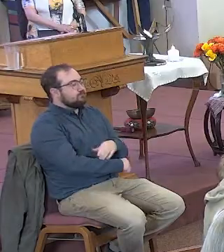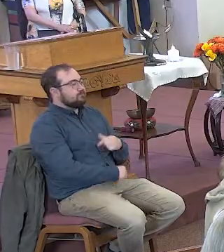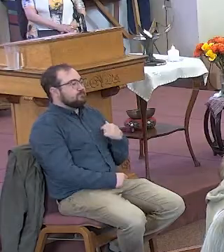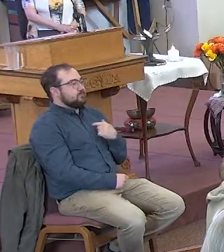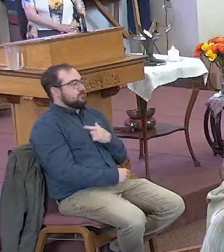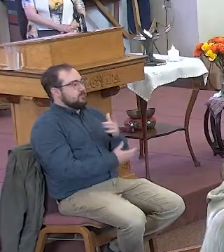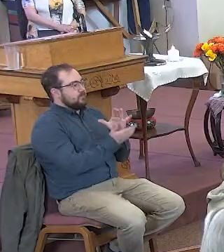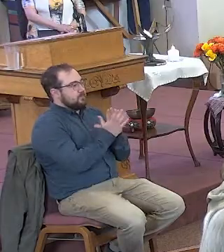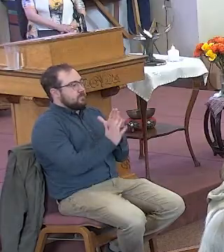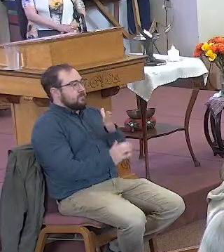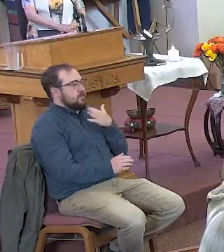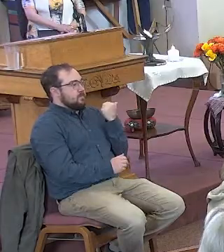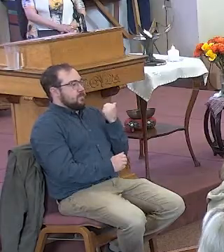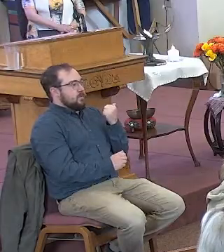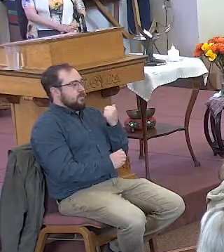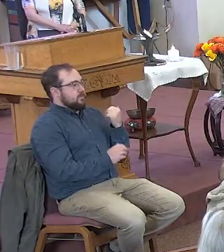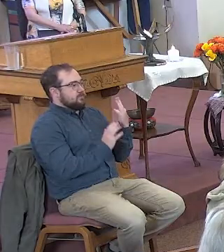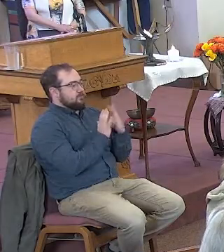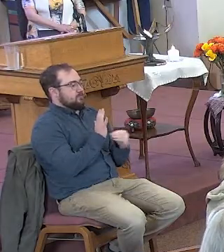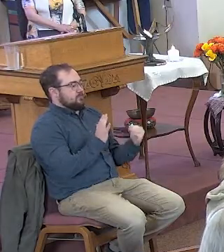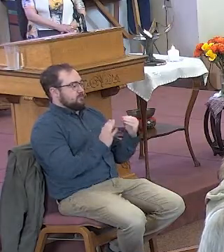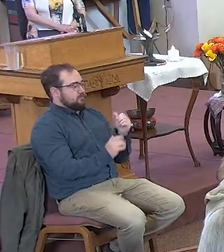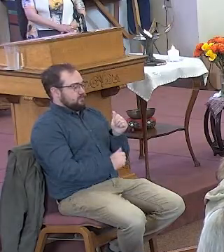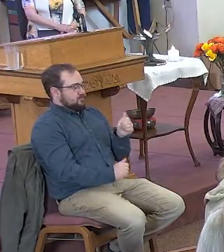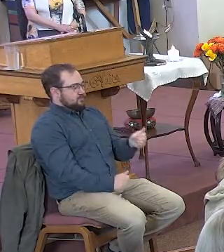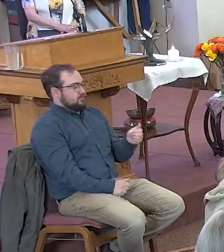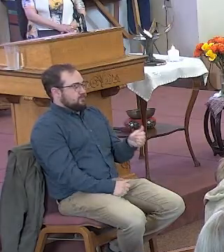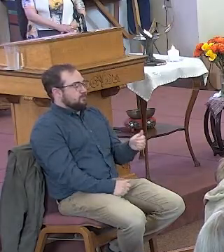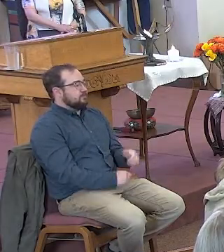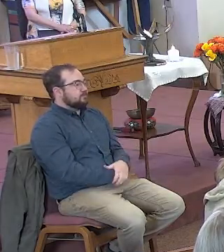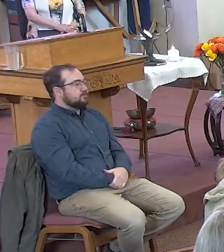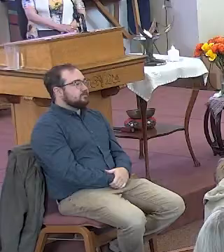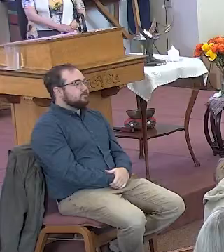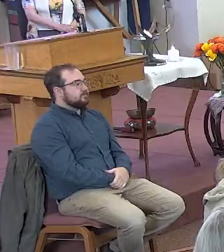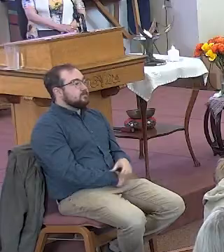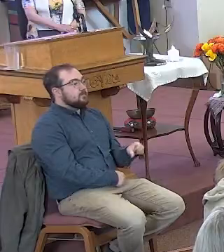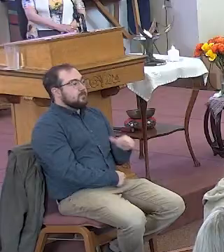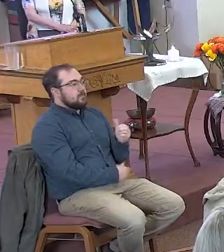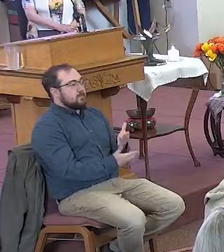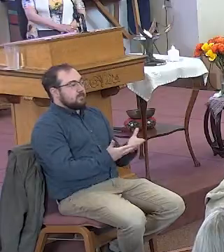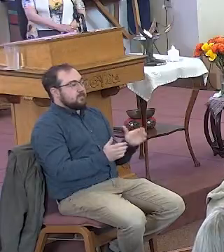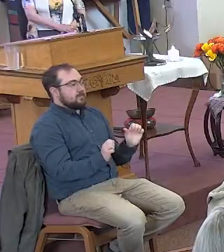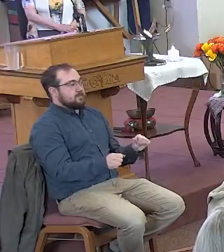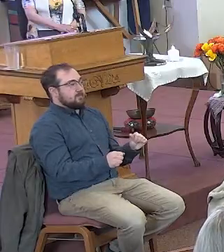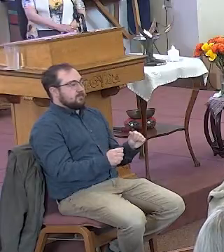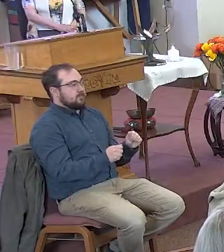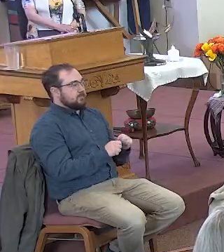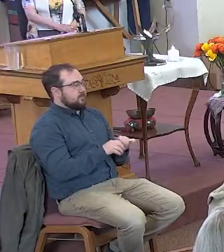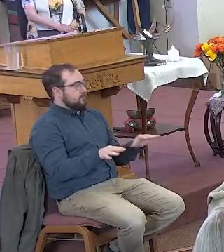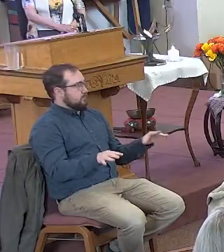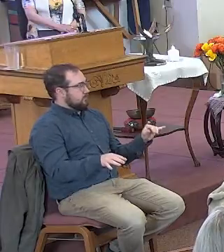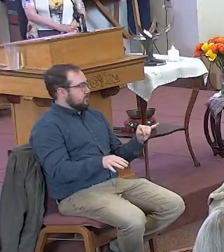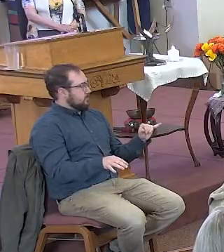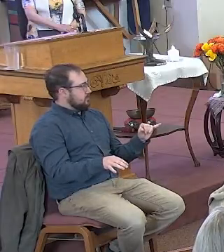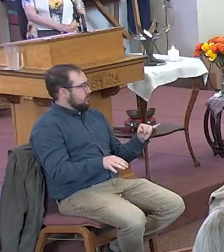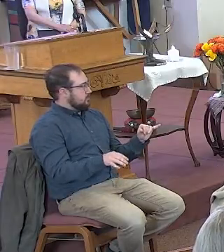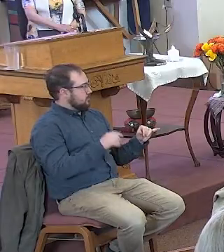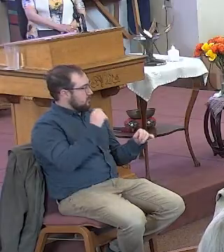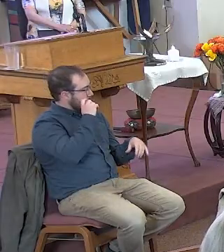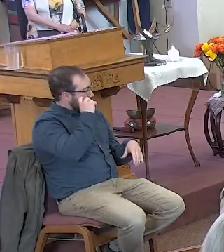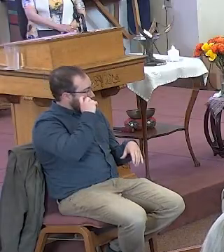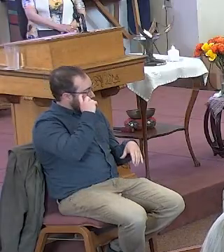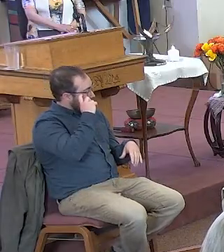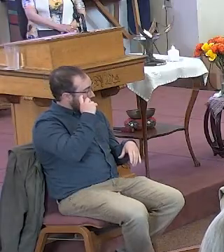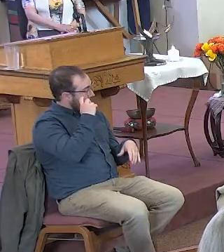we become a better version of ourselves. Other things can flourish too. What are some things that